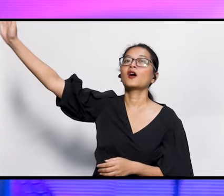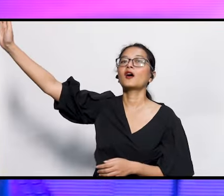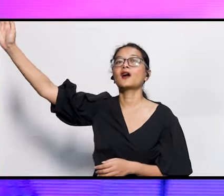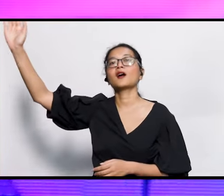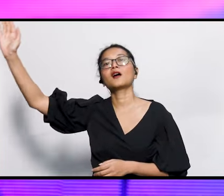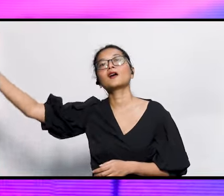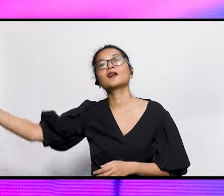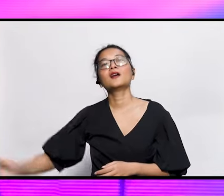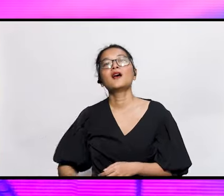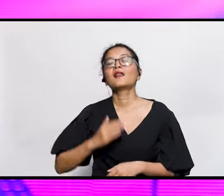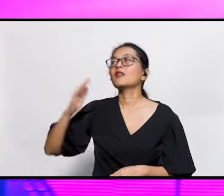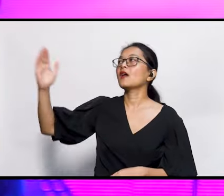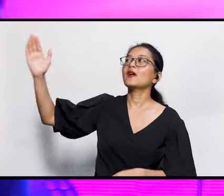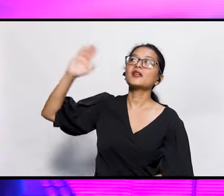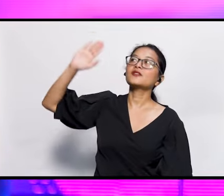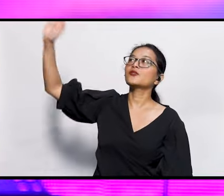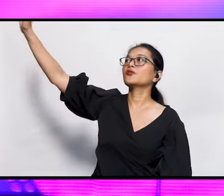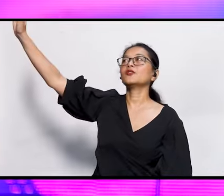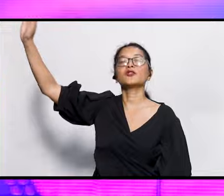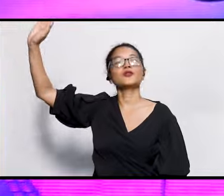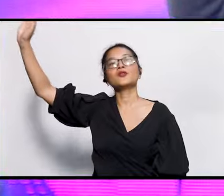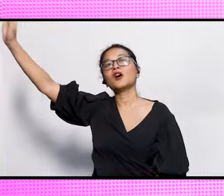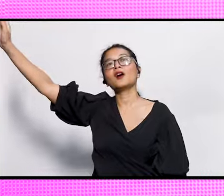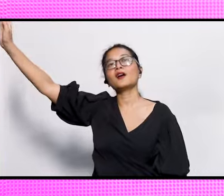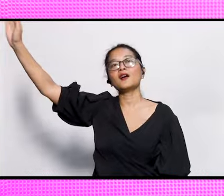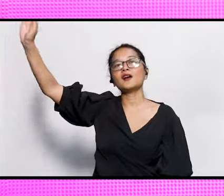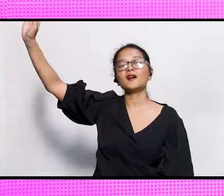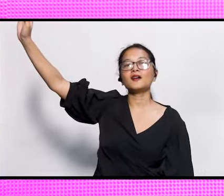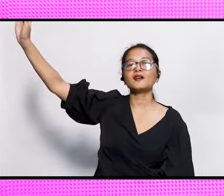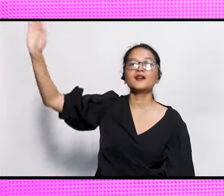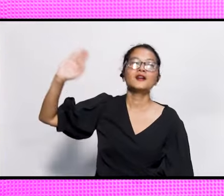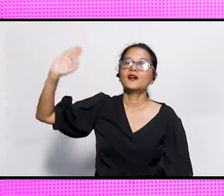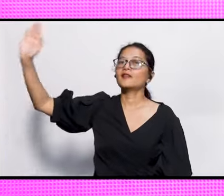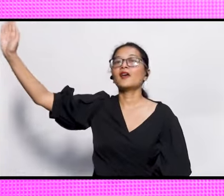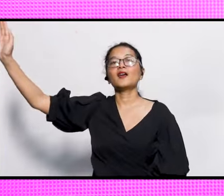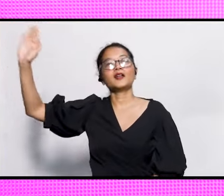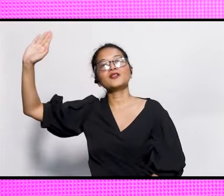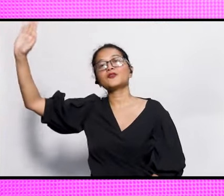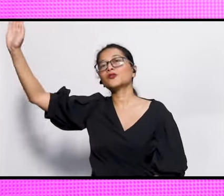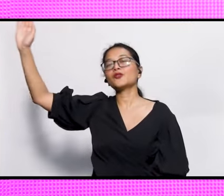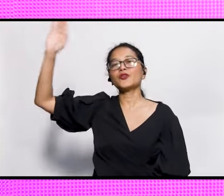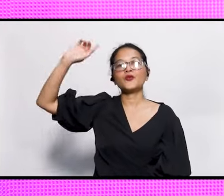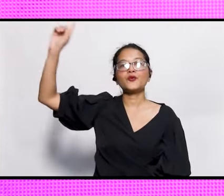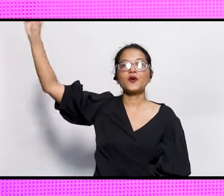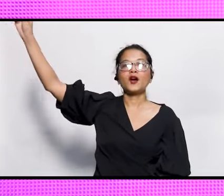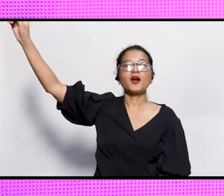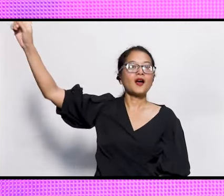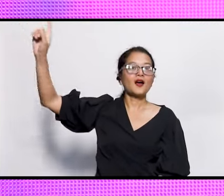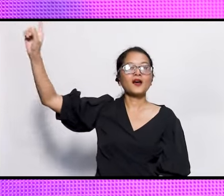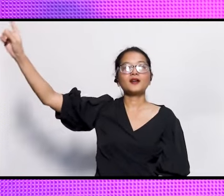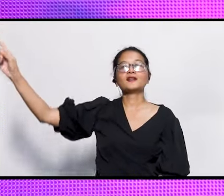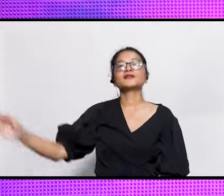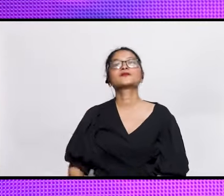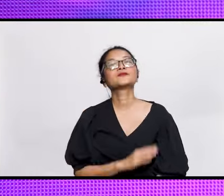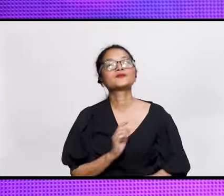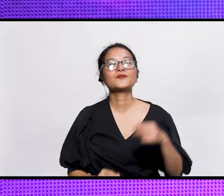you are That is who you are That is who you